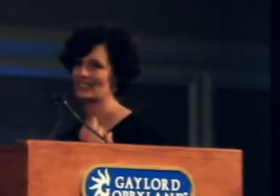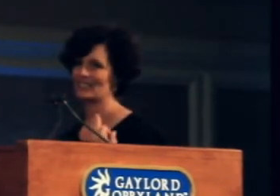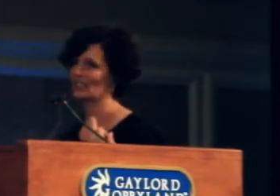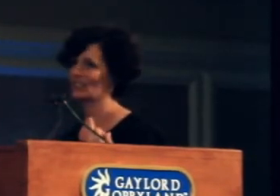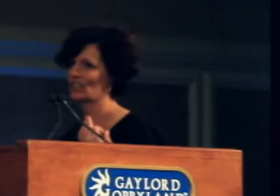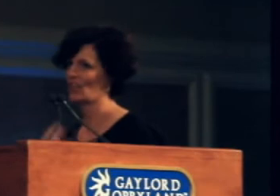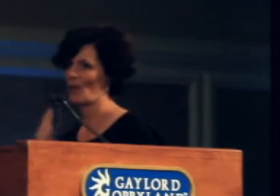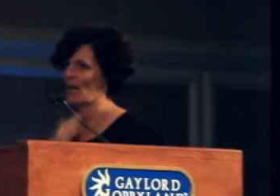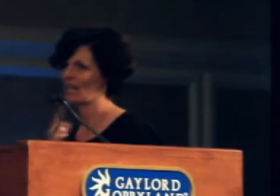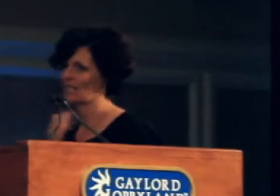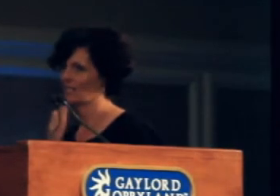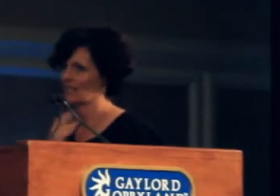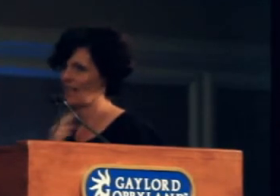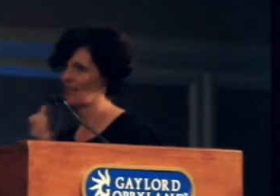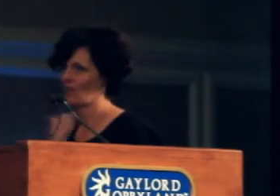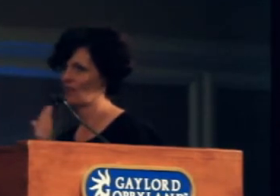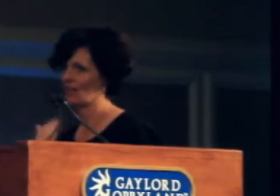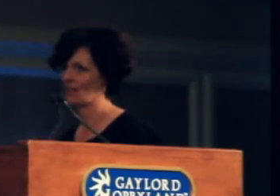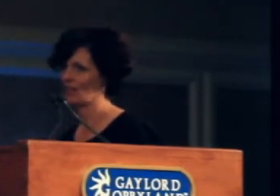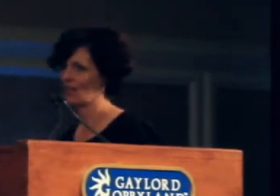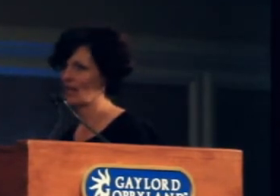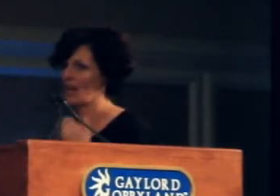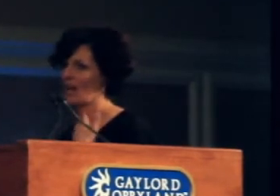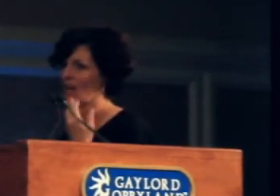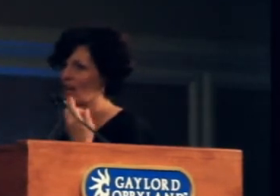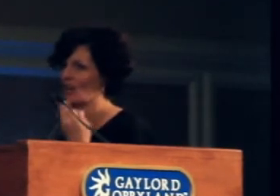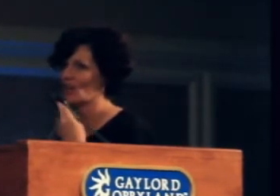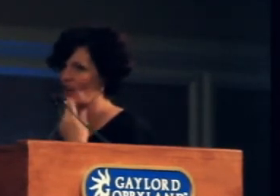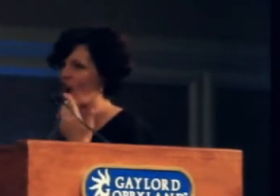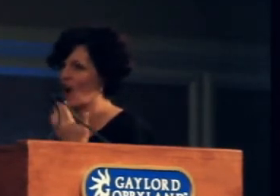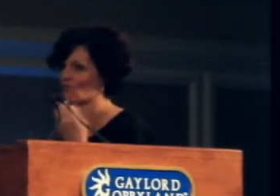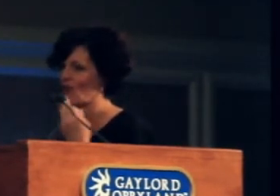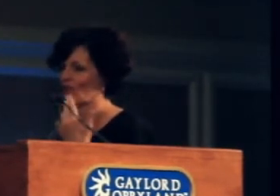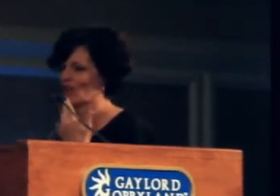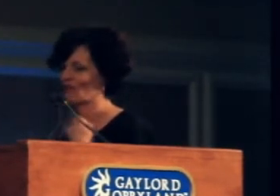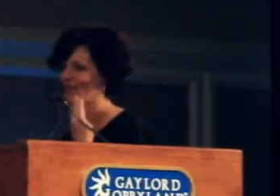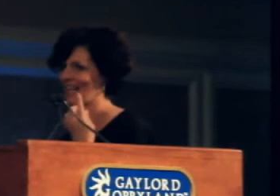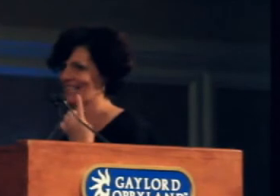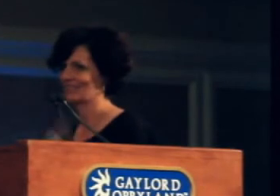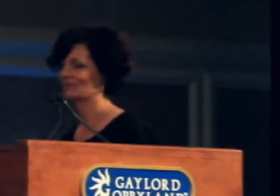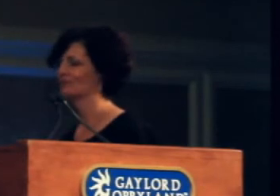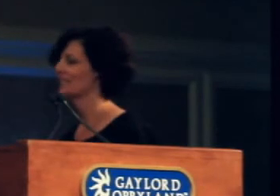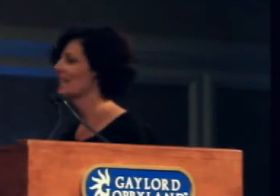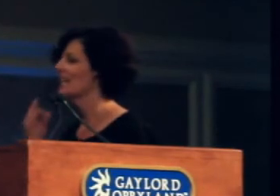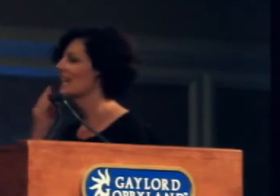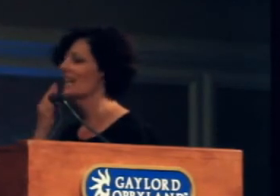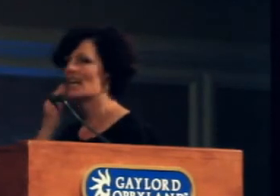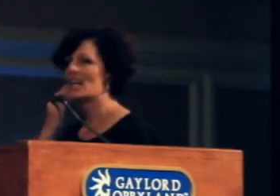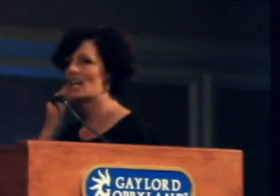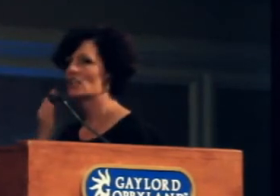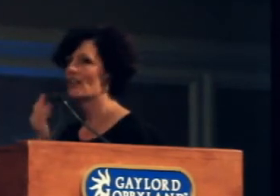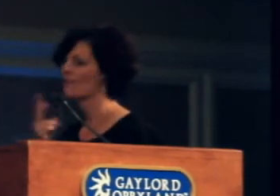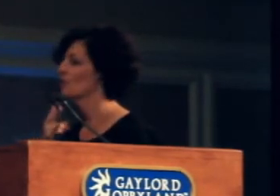No. No, you call it Arroyo, don't you? Yeah, I call it Arroyo Grande. Okay. We'll go with that. Arroyo Grande High School. James' achievements over the